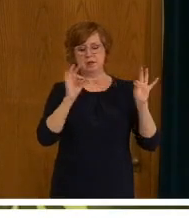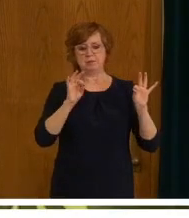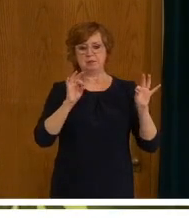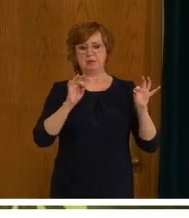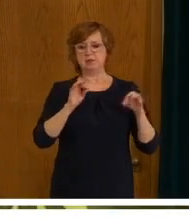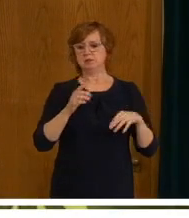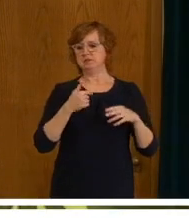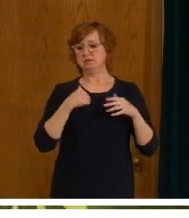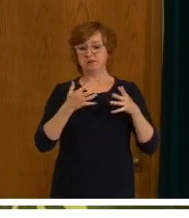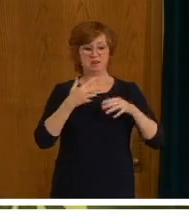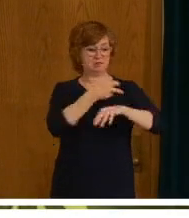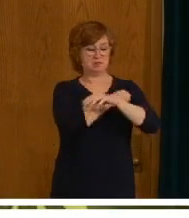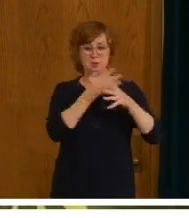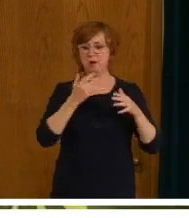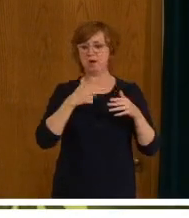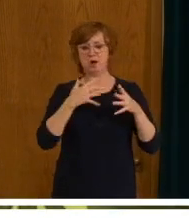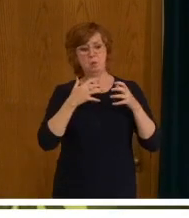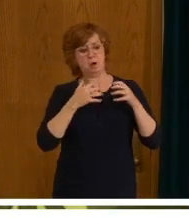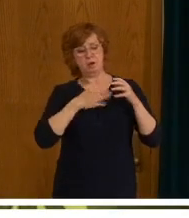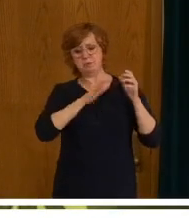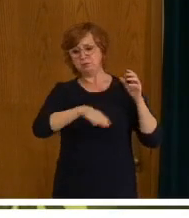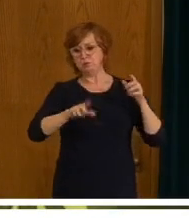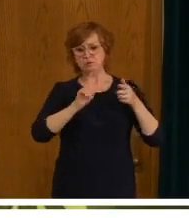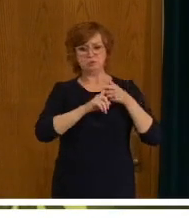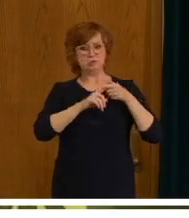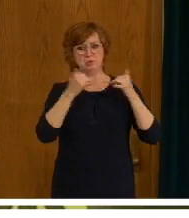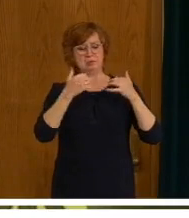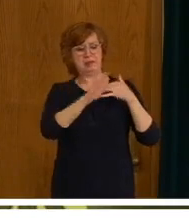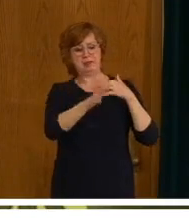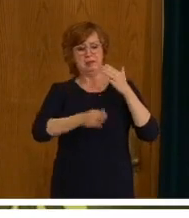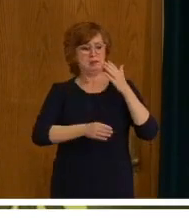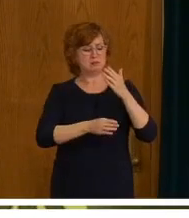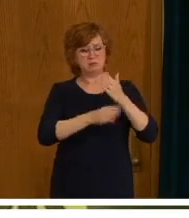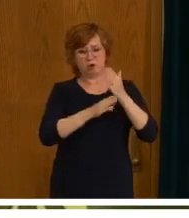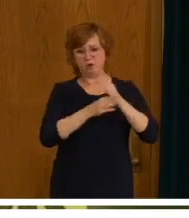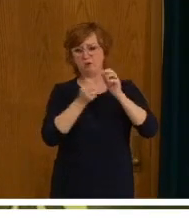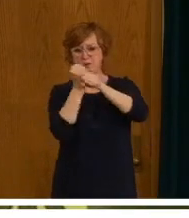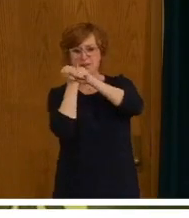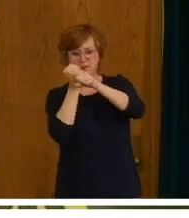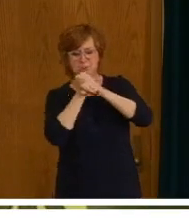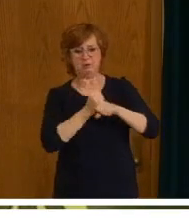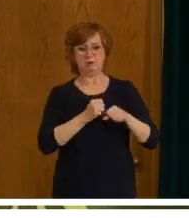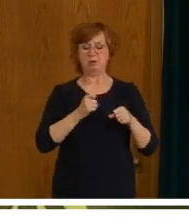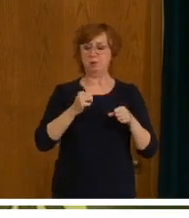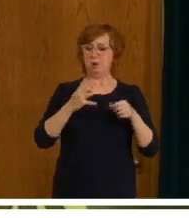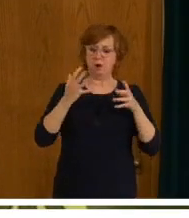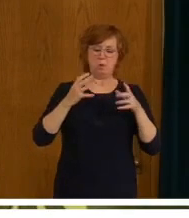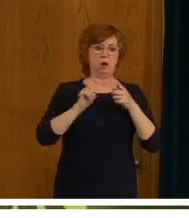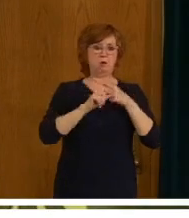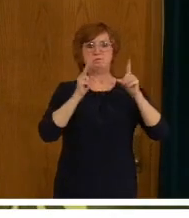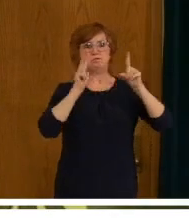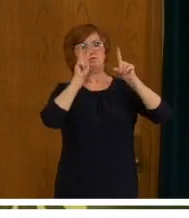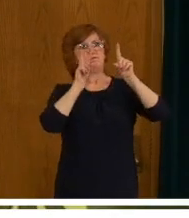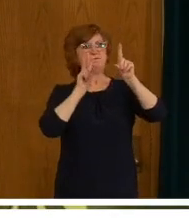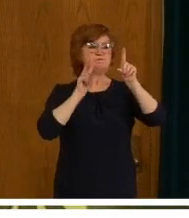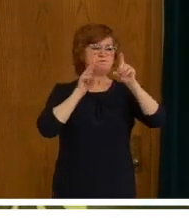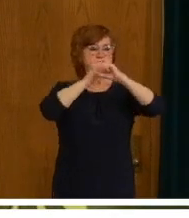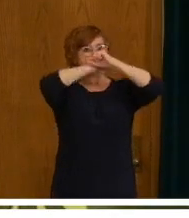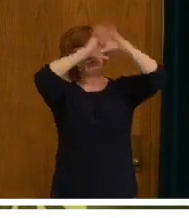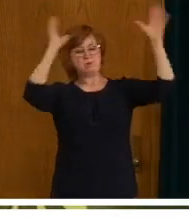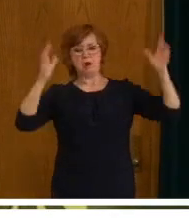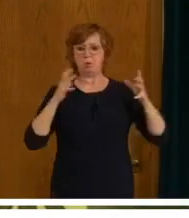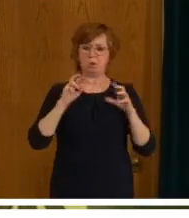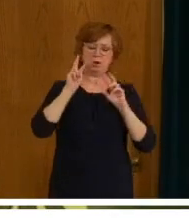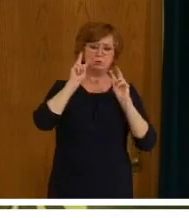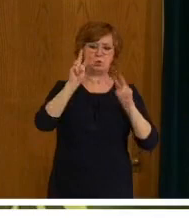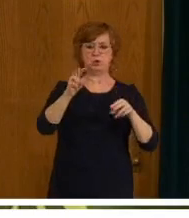to playing ball and soccer. Or you got it so that we can all get back to cheering on our Rough Riders over at Mosaic Stadium. And so